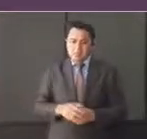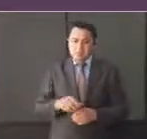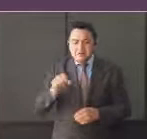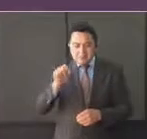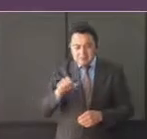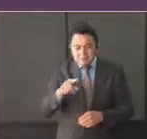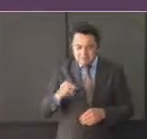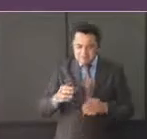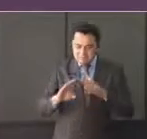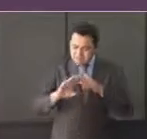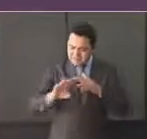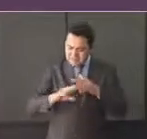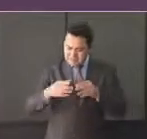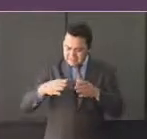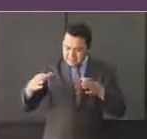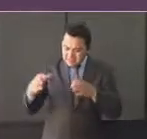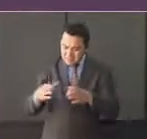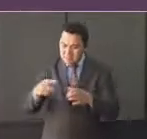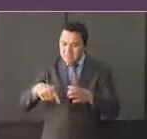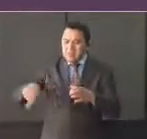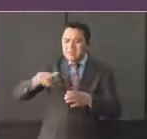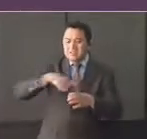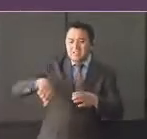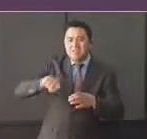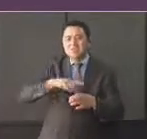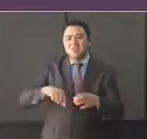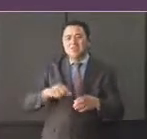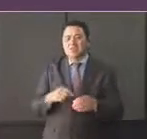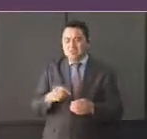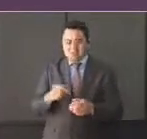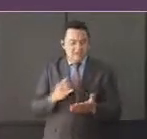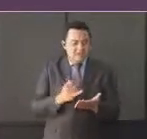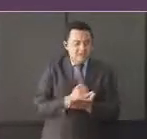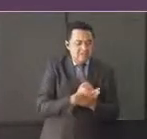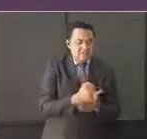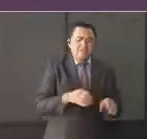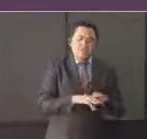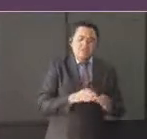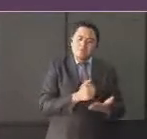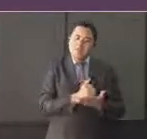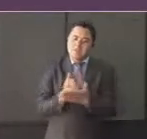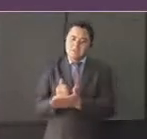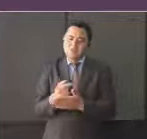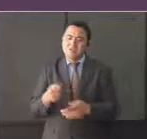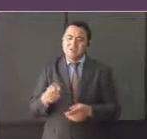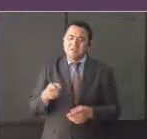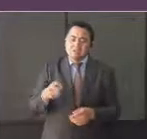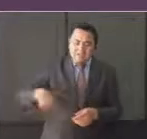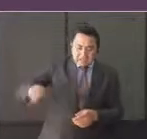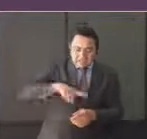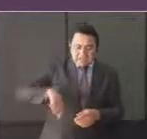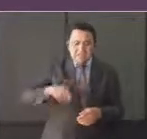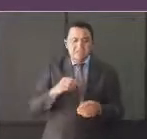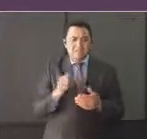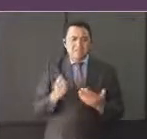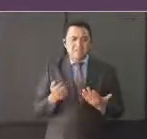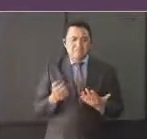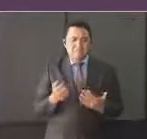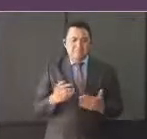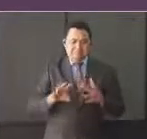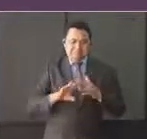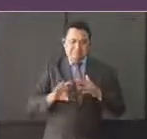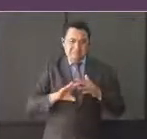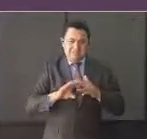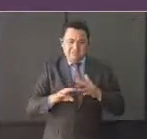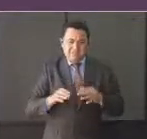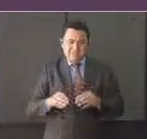the information in order to have statistical information and understand where to make decisions,